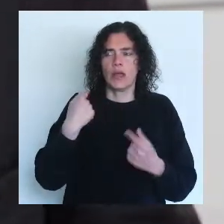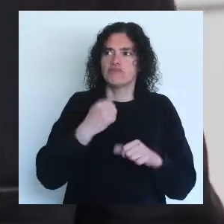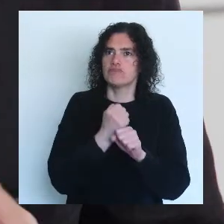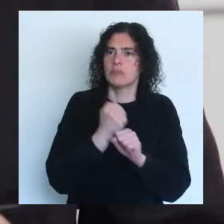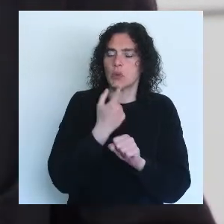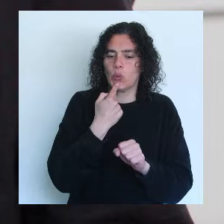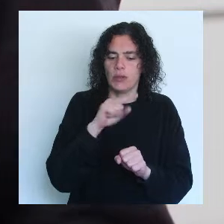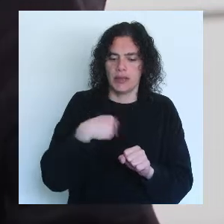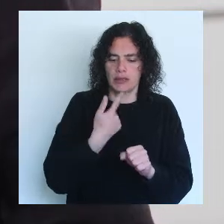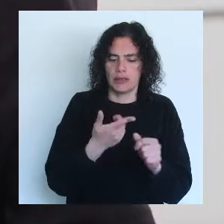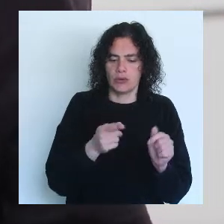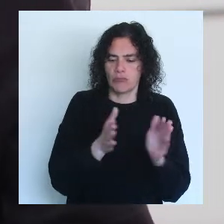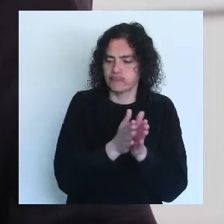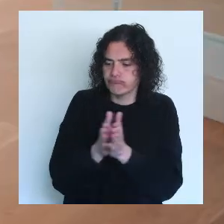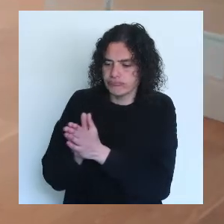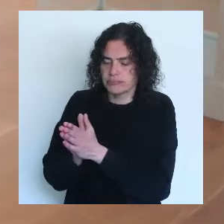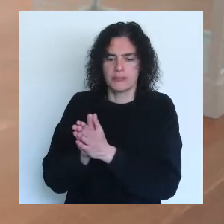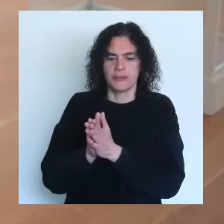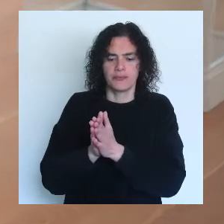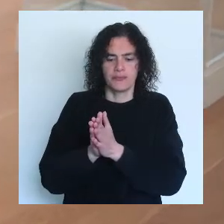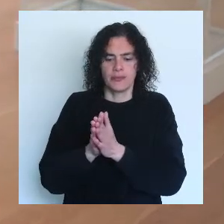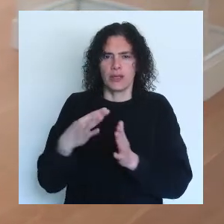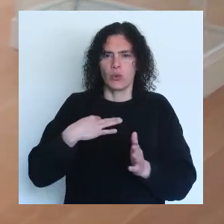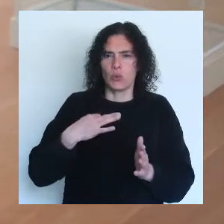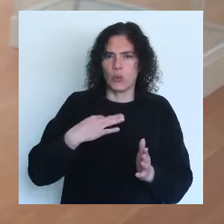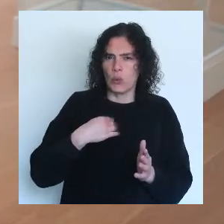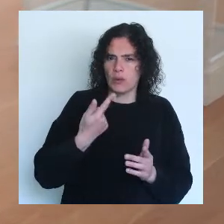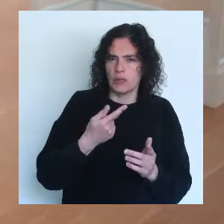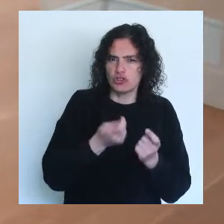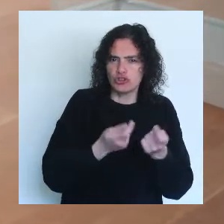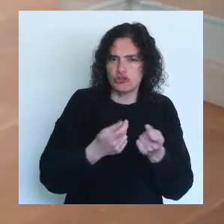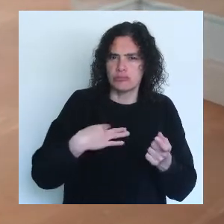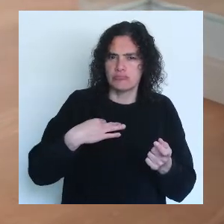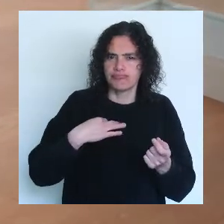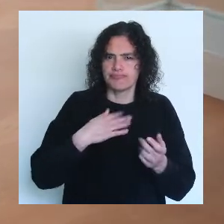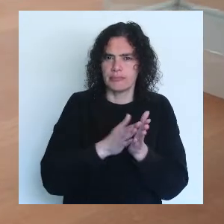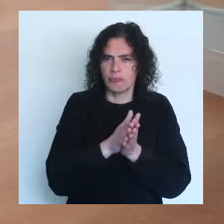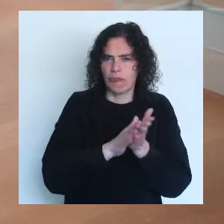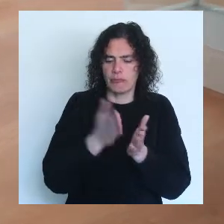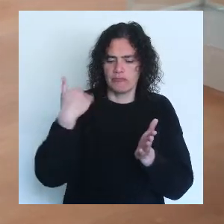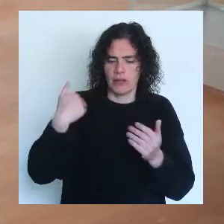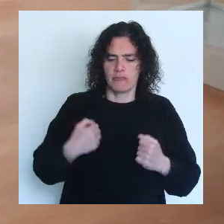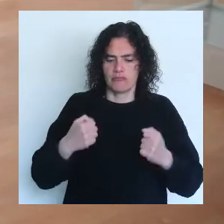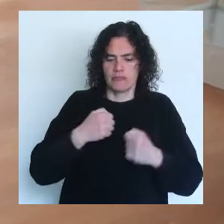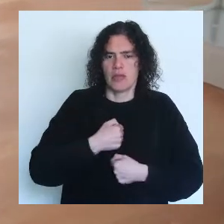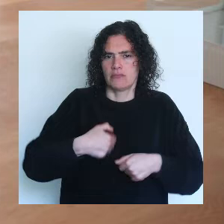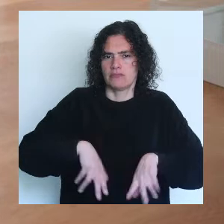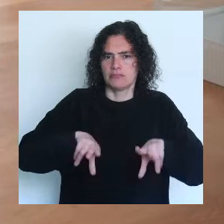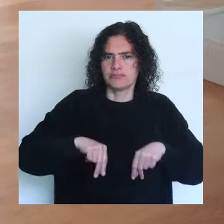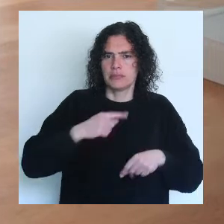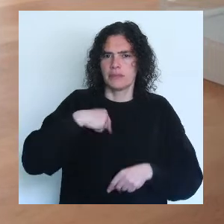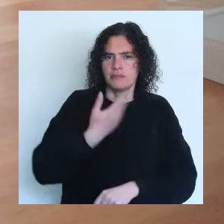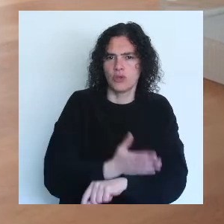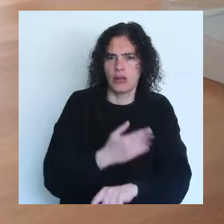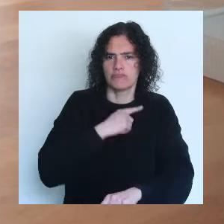work with just the accumulation of clothing, piece of clothing, used, jacket,